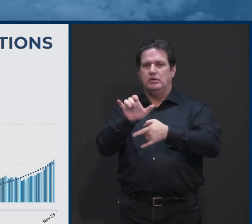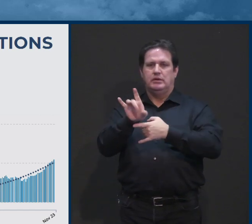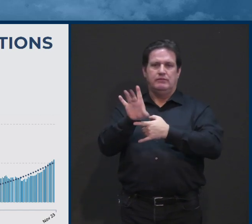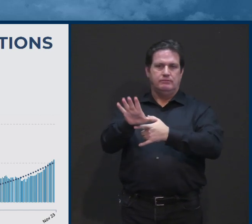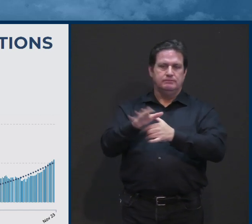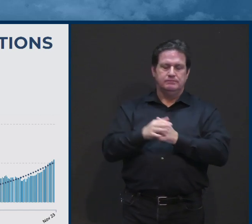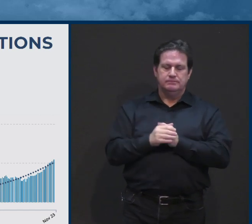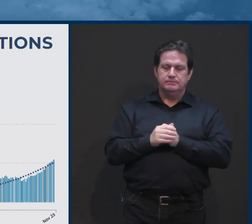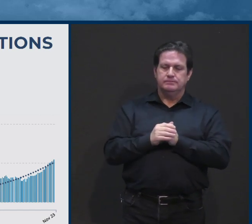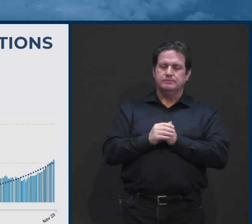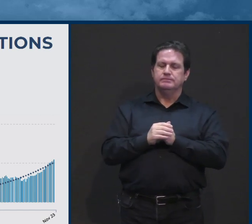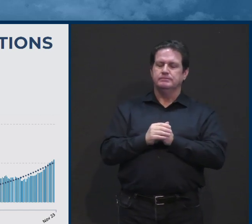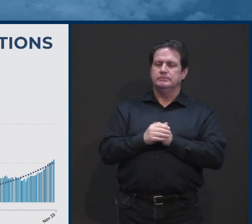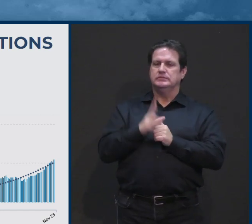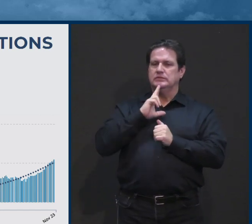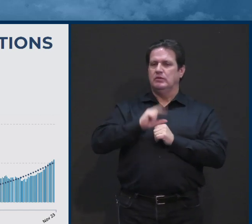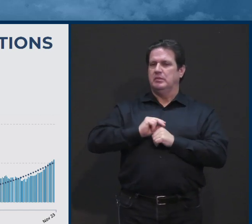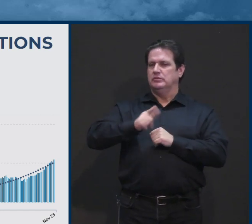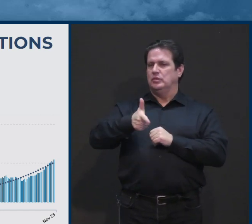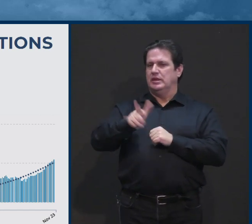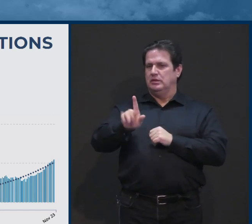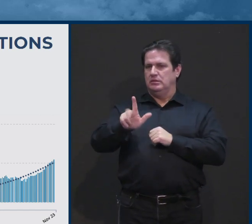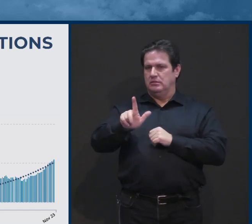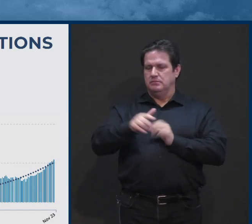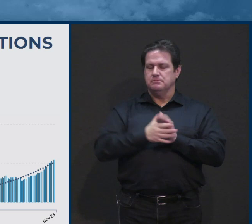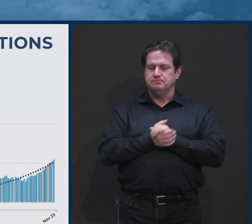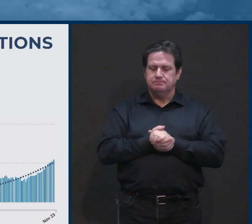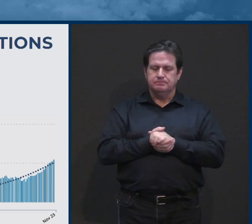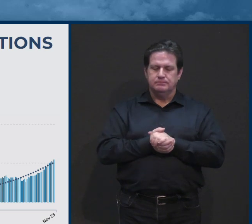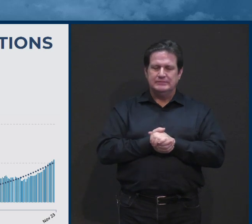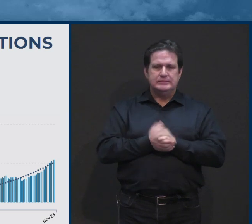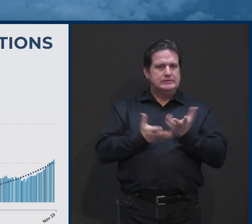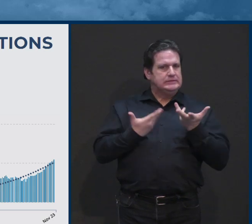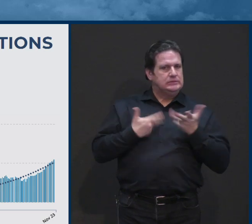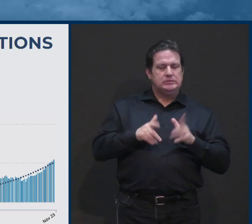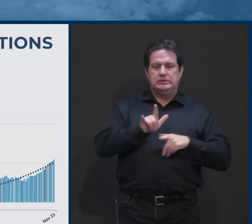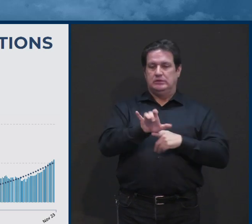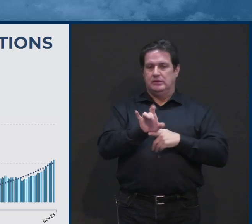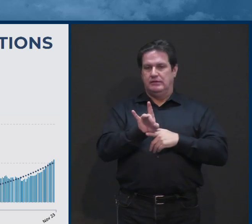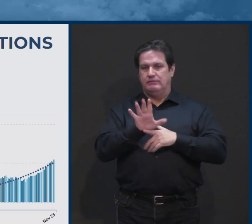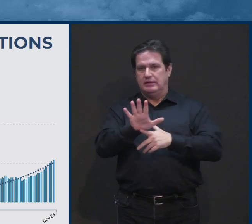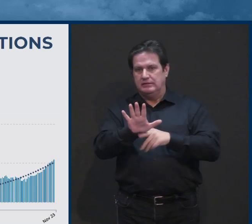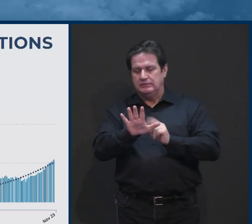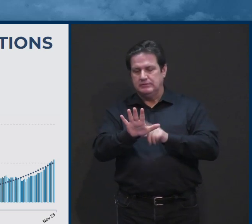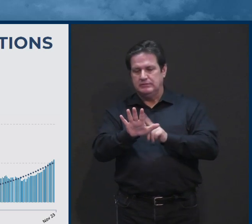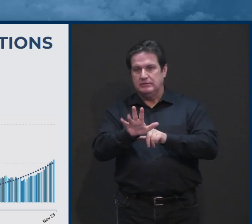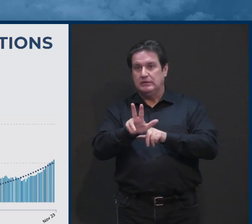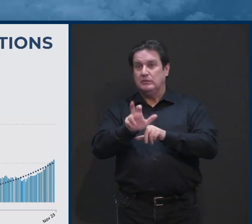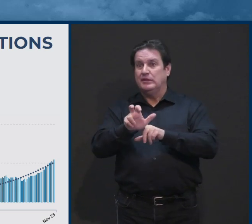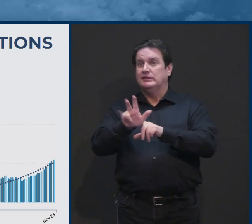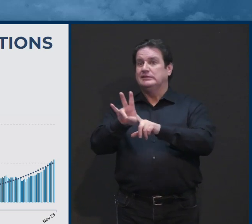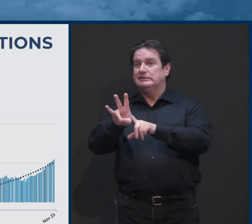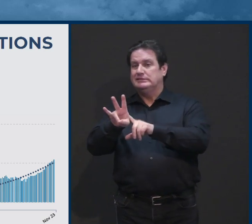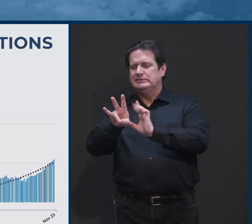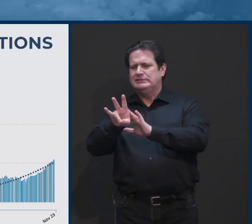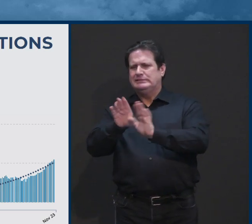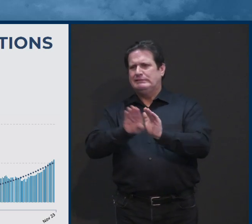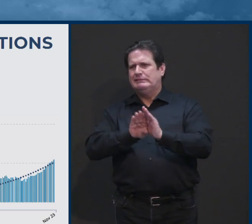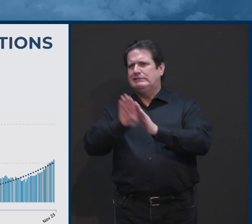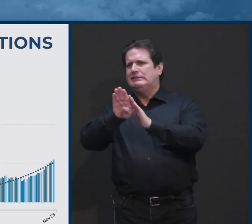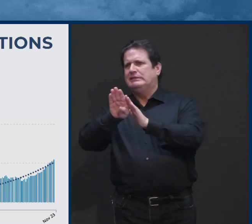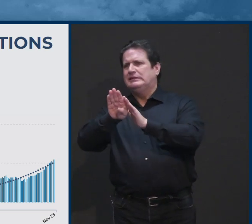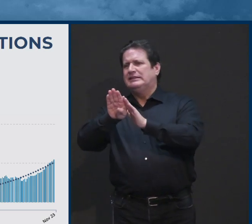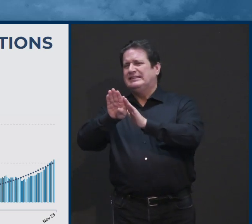now as of November the 23rd. We don't want to go from 185 to 337, although